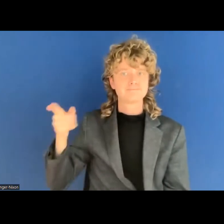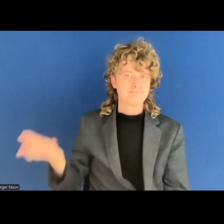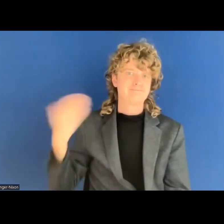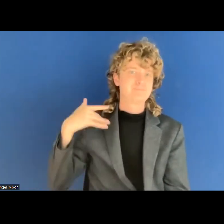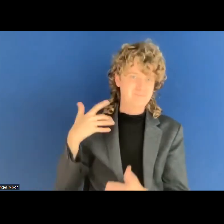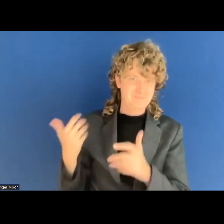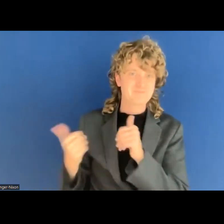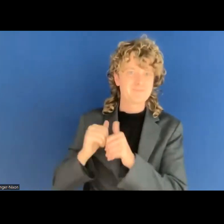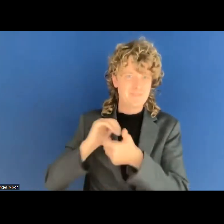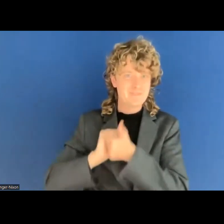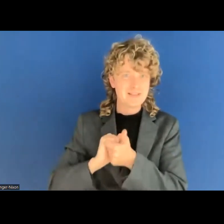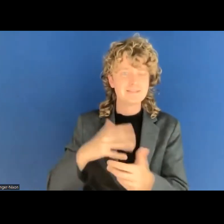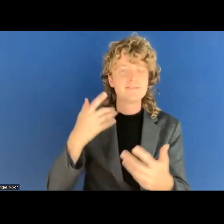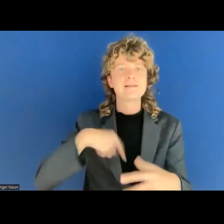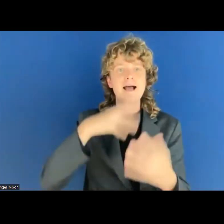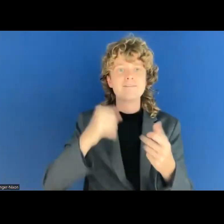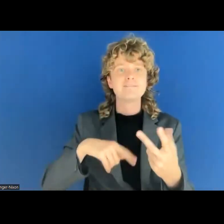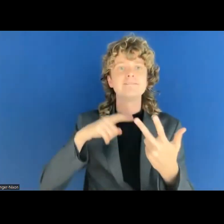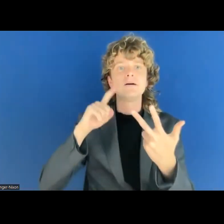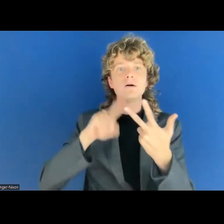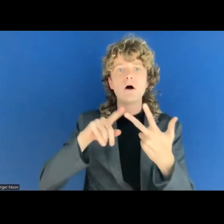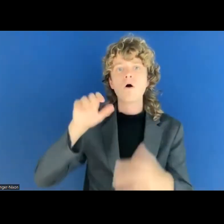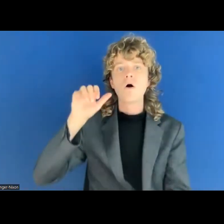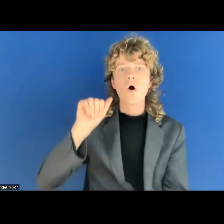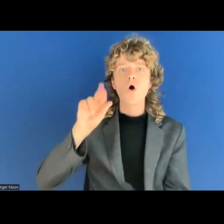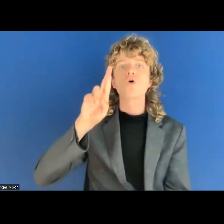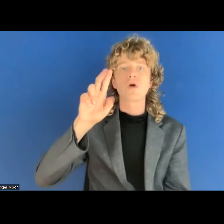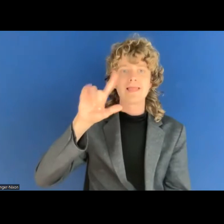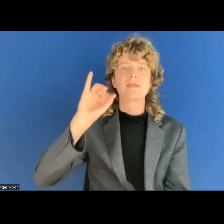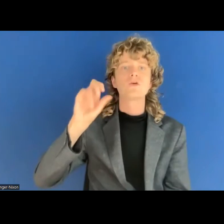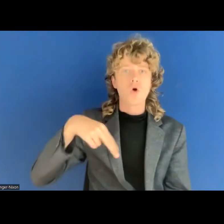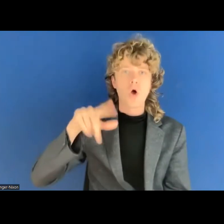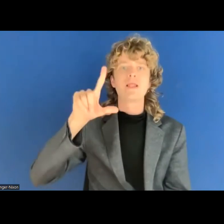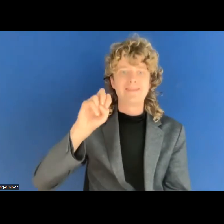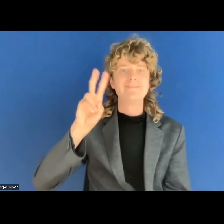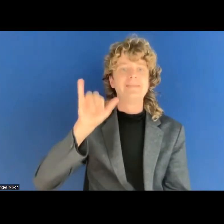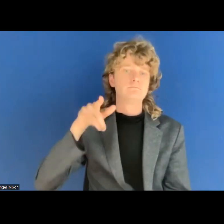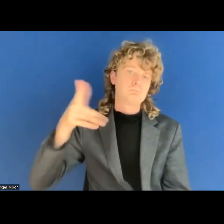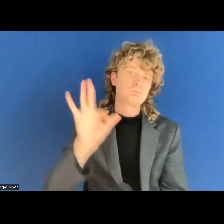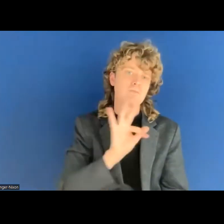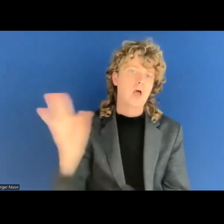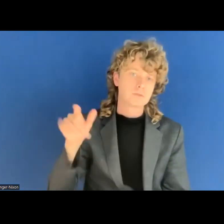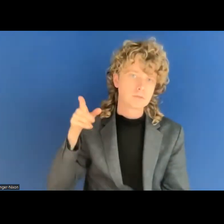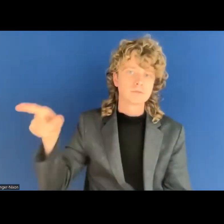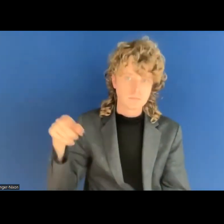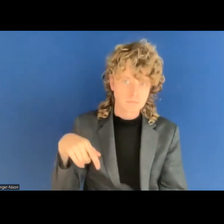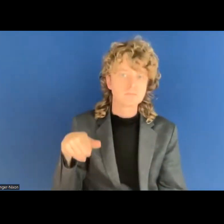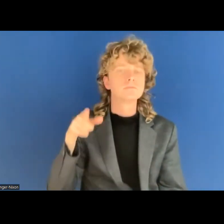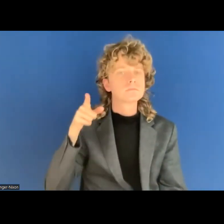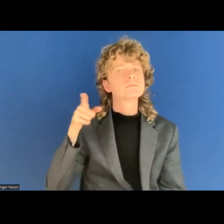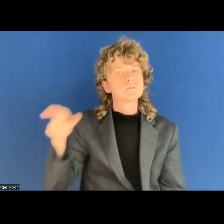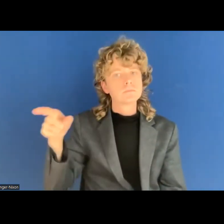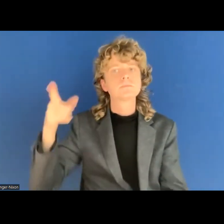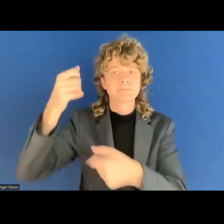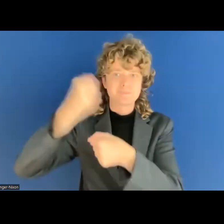France, we have Aurélien Lévy, who is the managing director of Temesis, an accessibility expert company in France. So